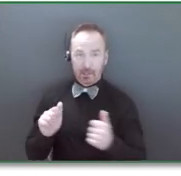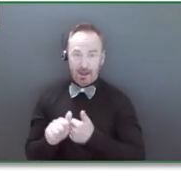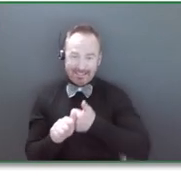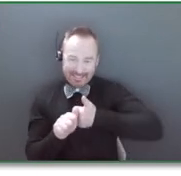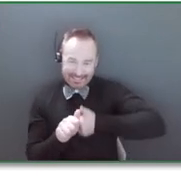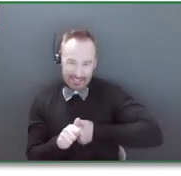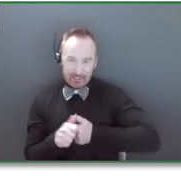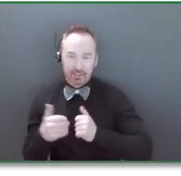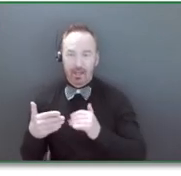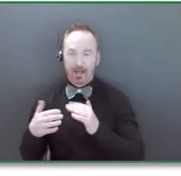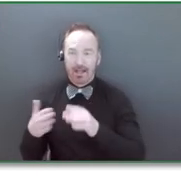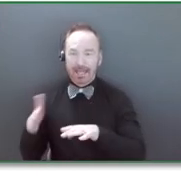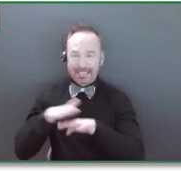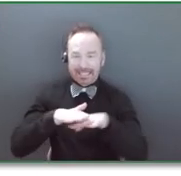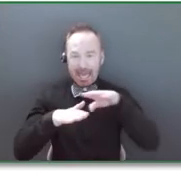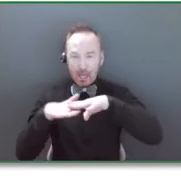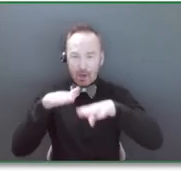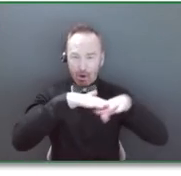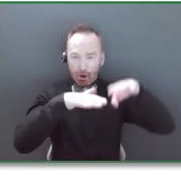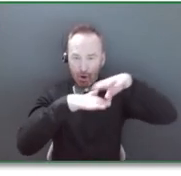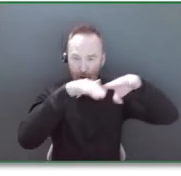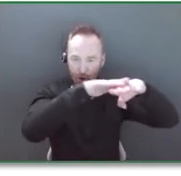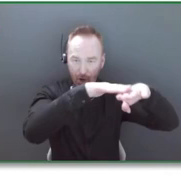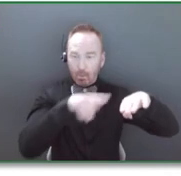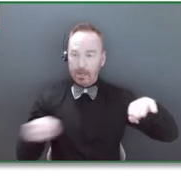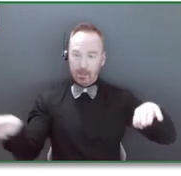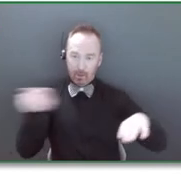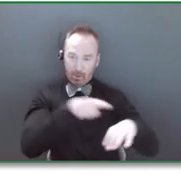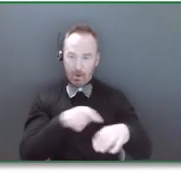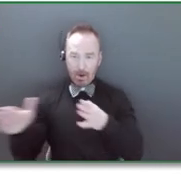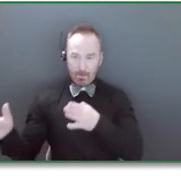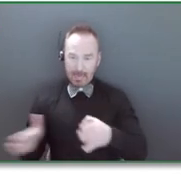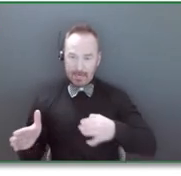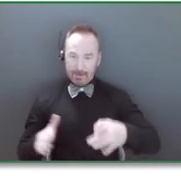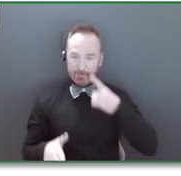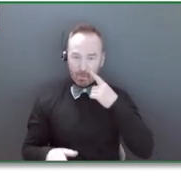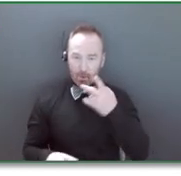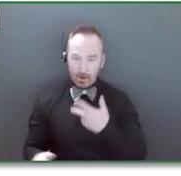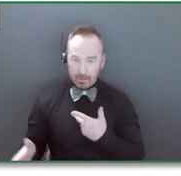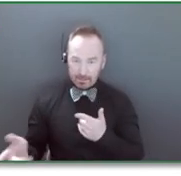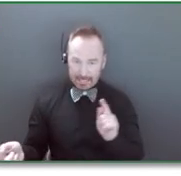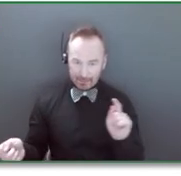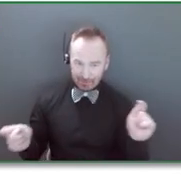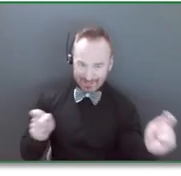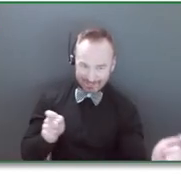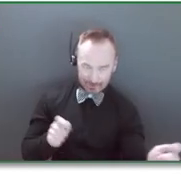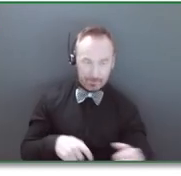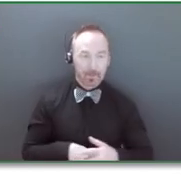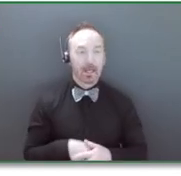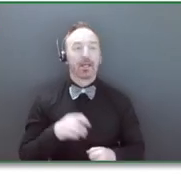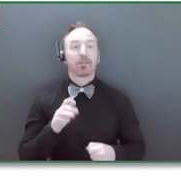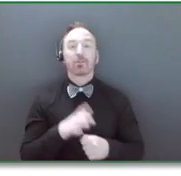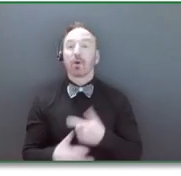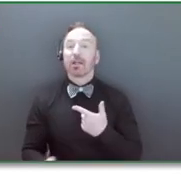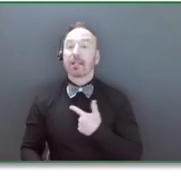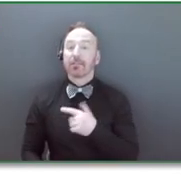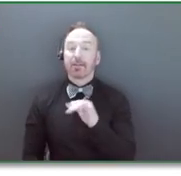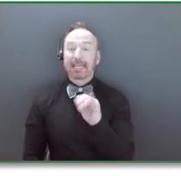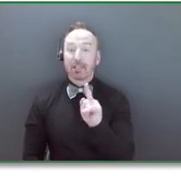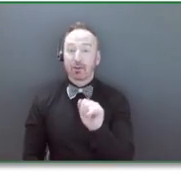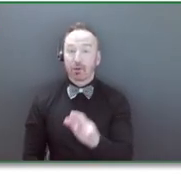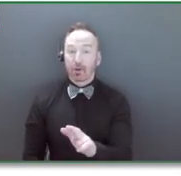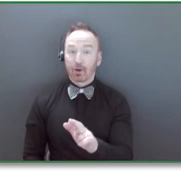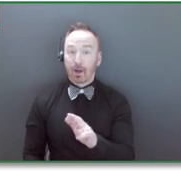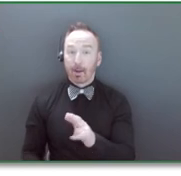socio-ecological framework when you're planning for change, from the intra and interpersonal, organisational, community and public